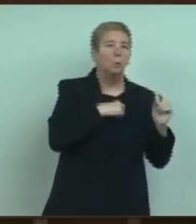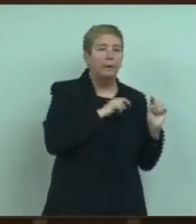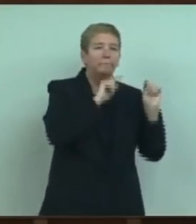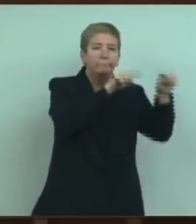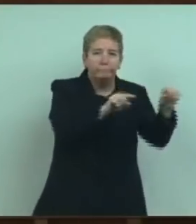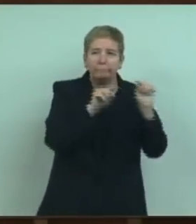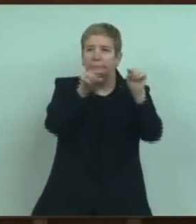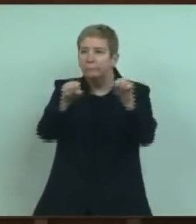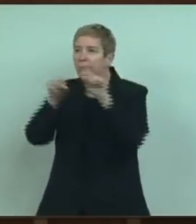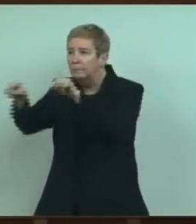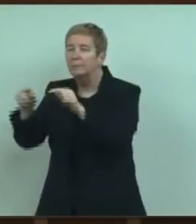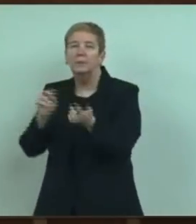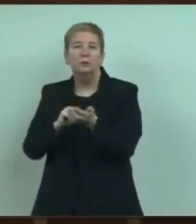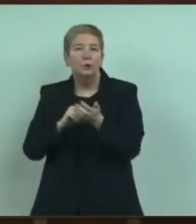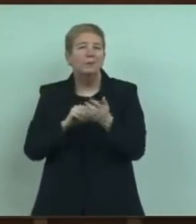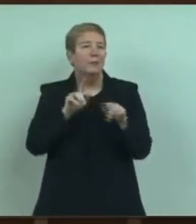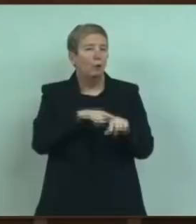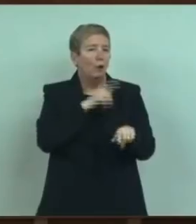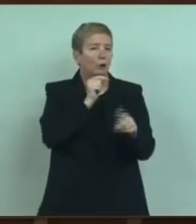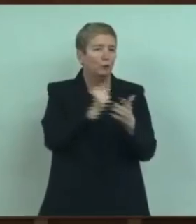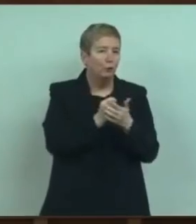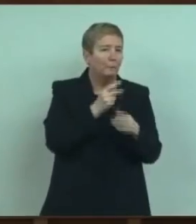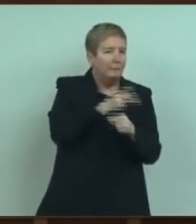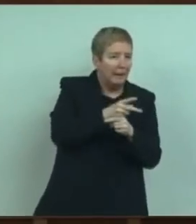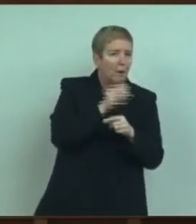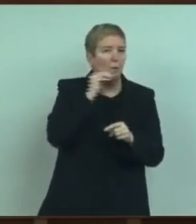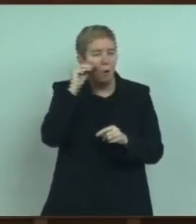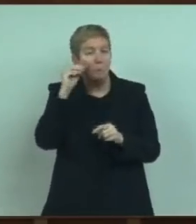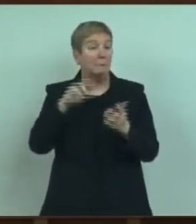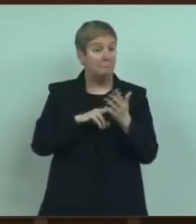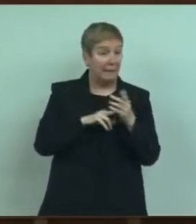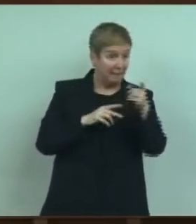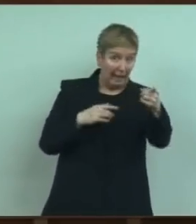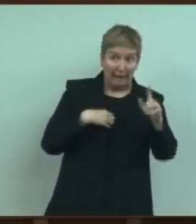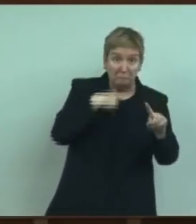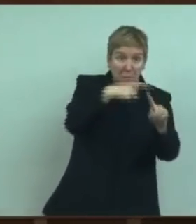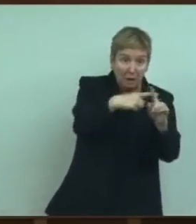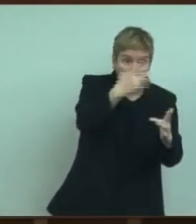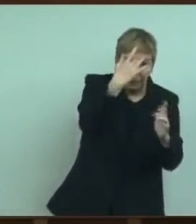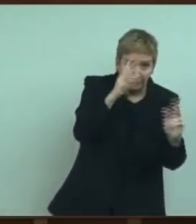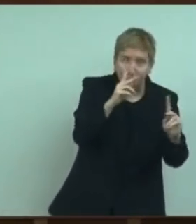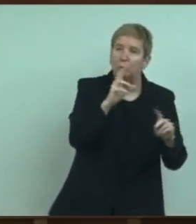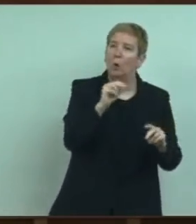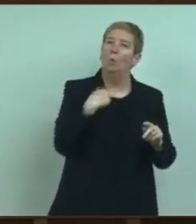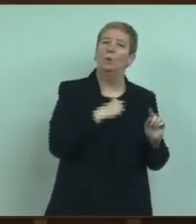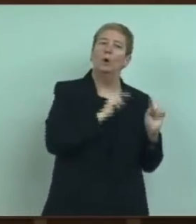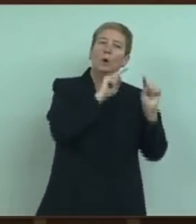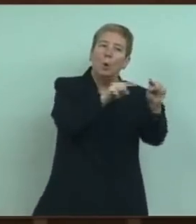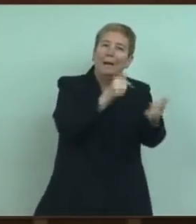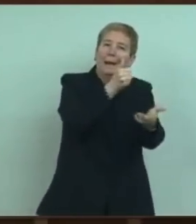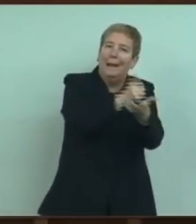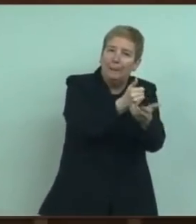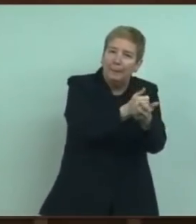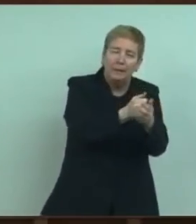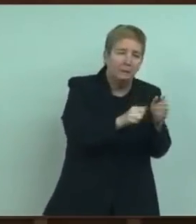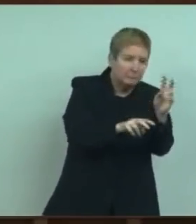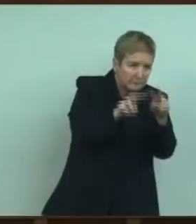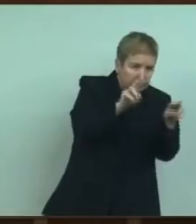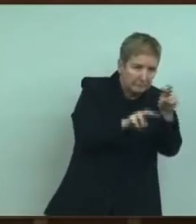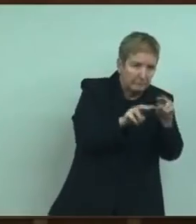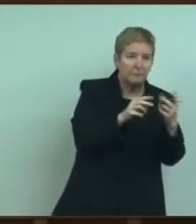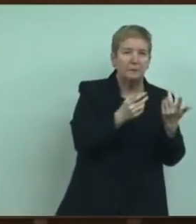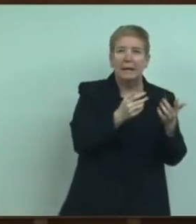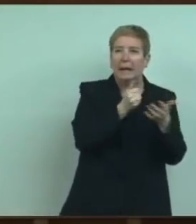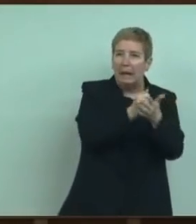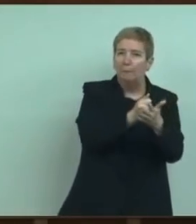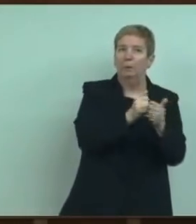nursing homes, not necessarily because there are positive cases in the different regions, but because we're doing surveillance, and that's good news. The other thing is